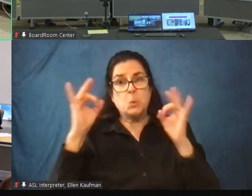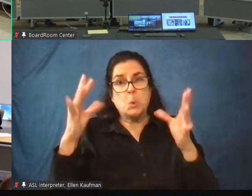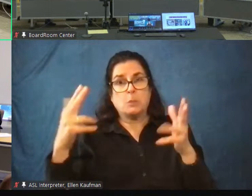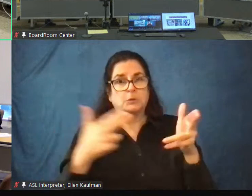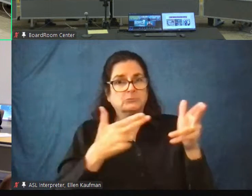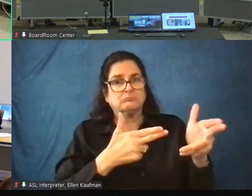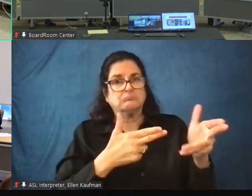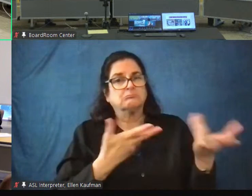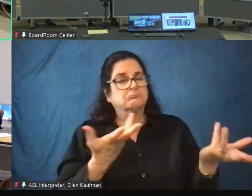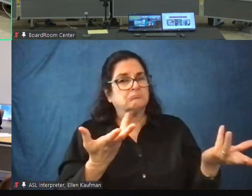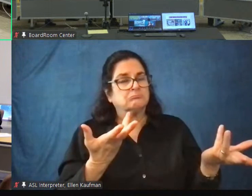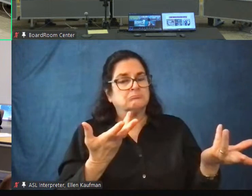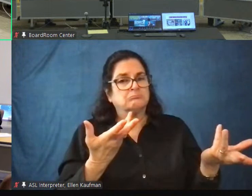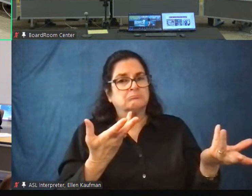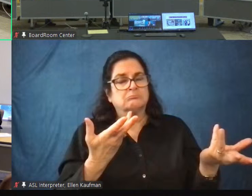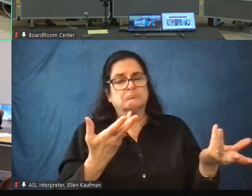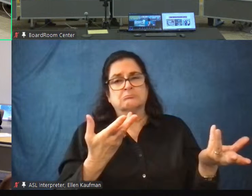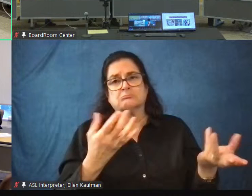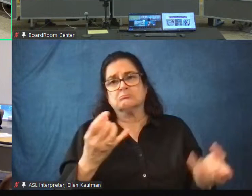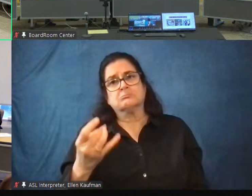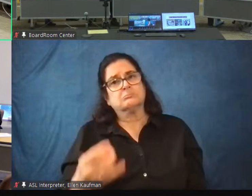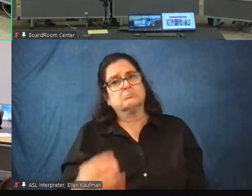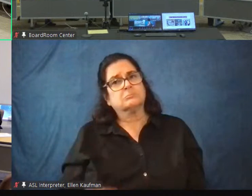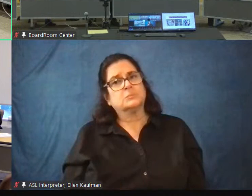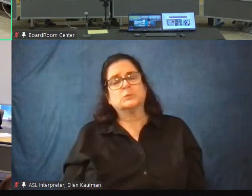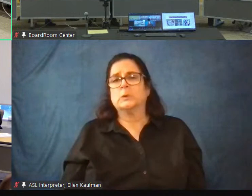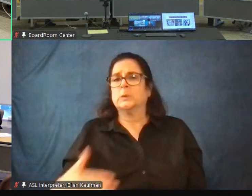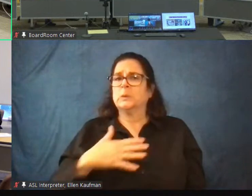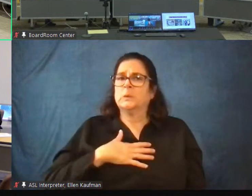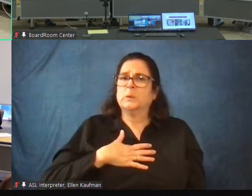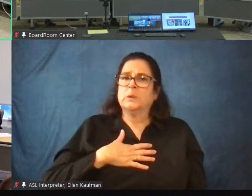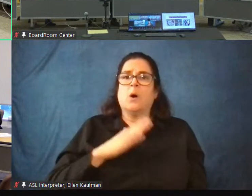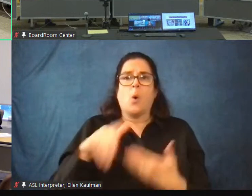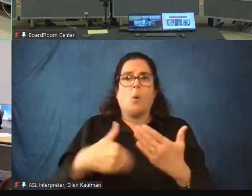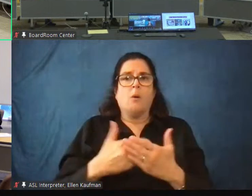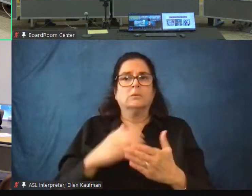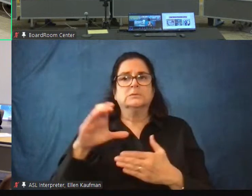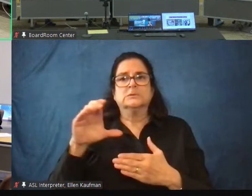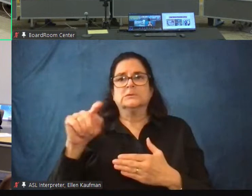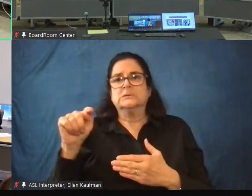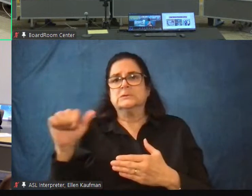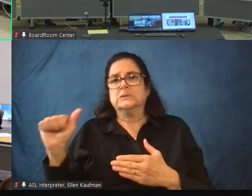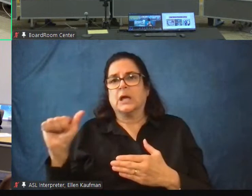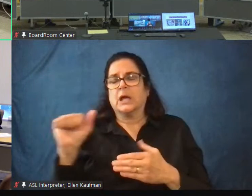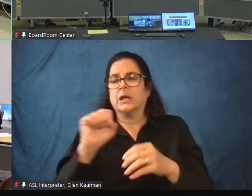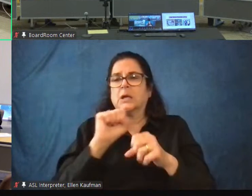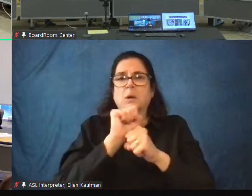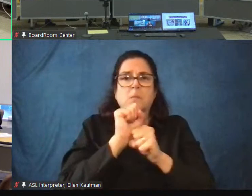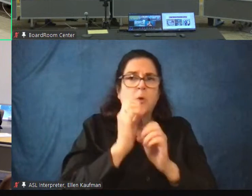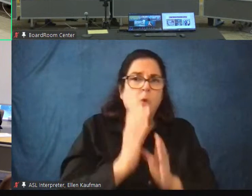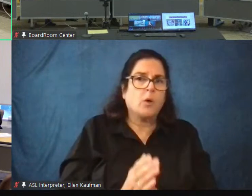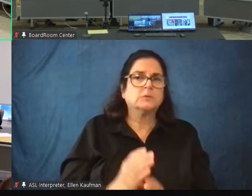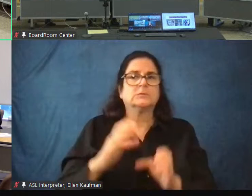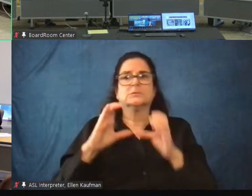us all, including CTA employees, our customers, and anyone who leaves